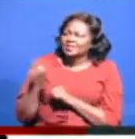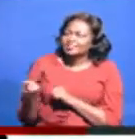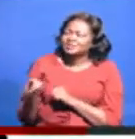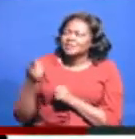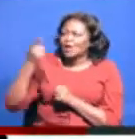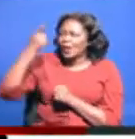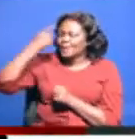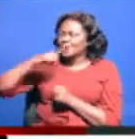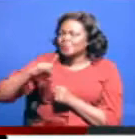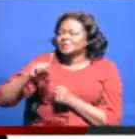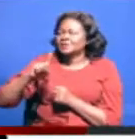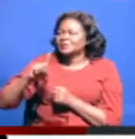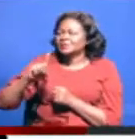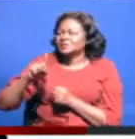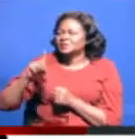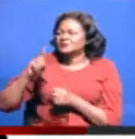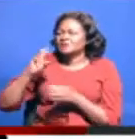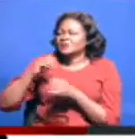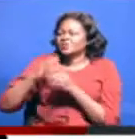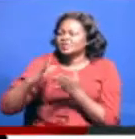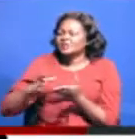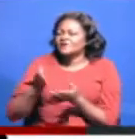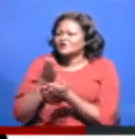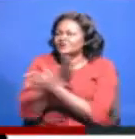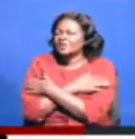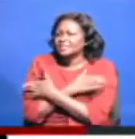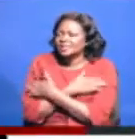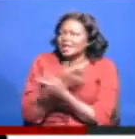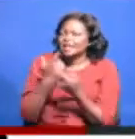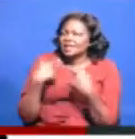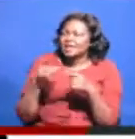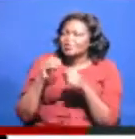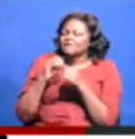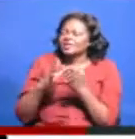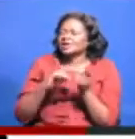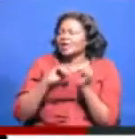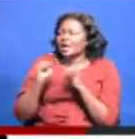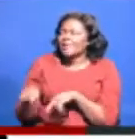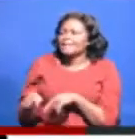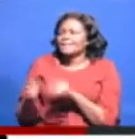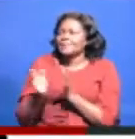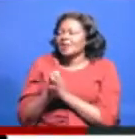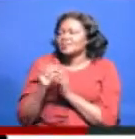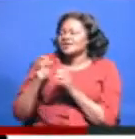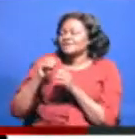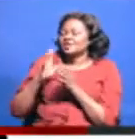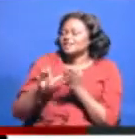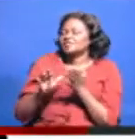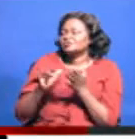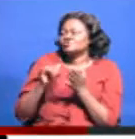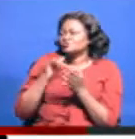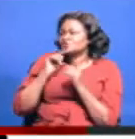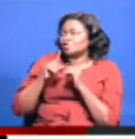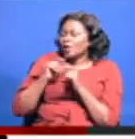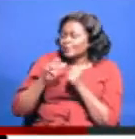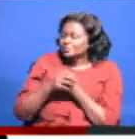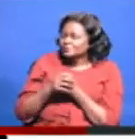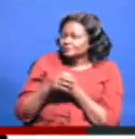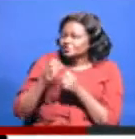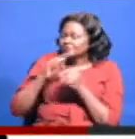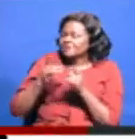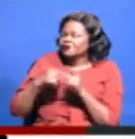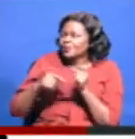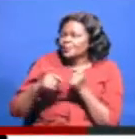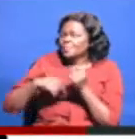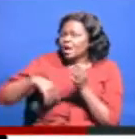policies investor friendly. Mm-hmm. Let an investor come. And these investors, we're not necessarily talking about investors from